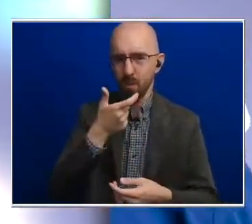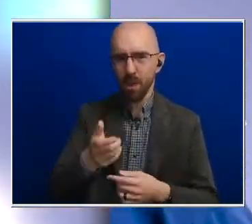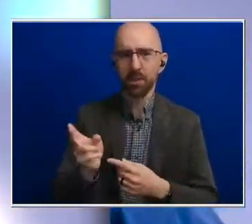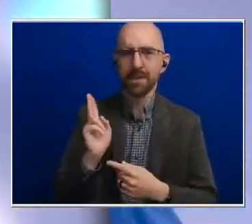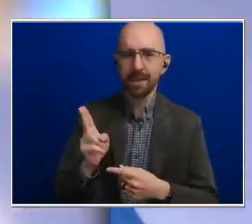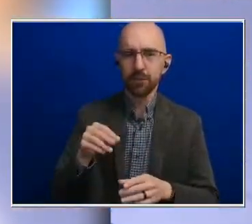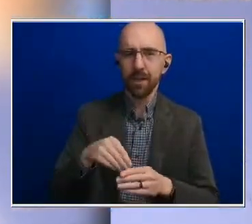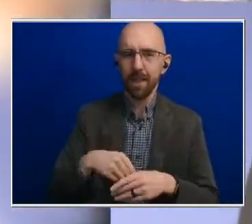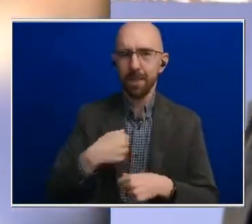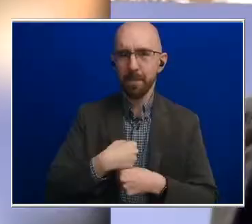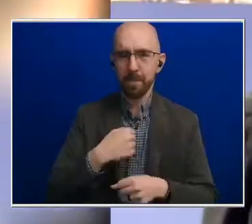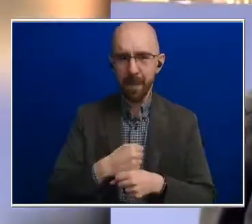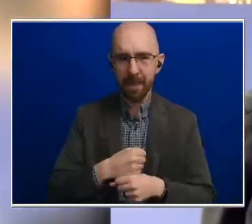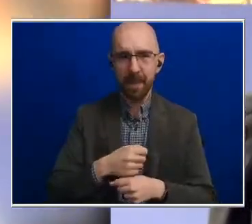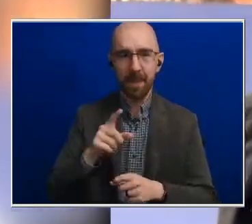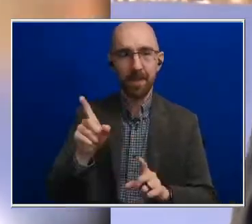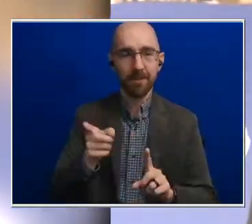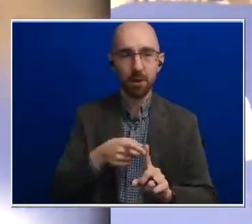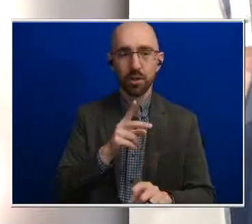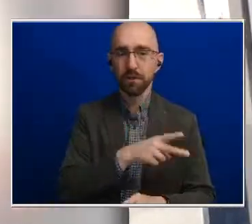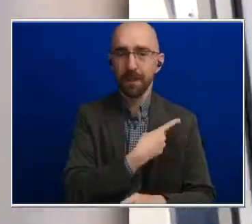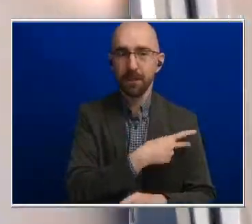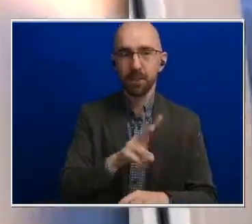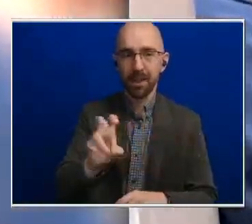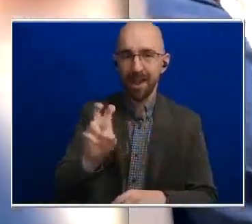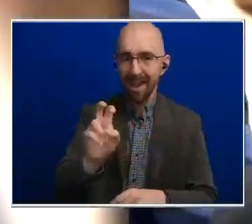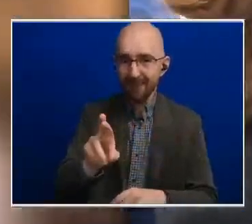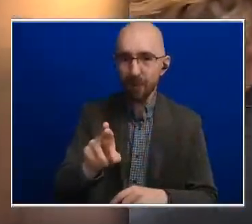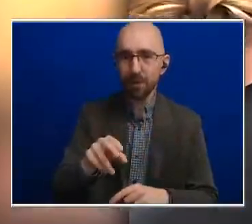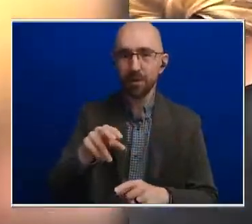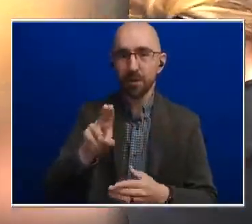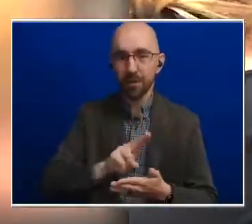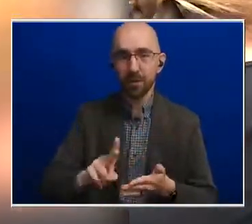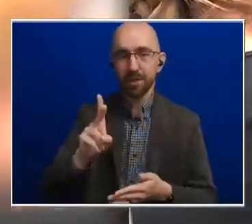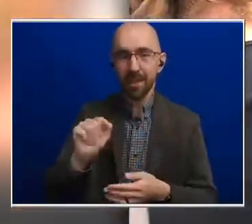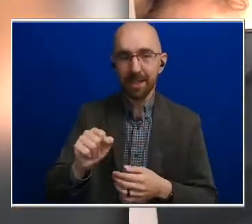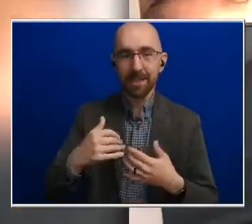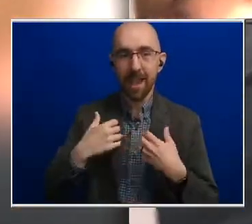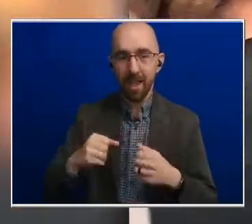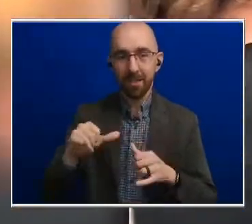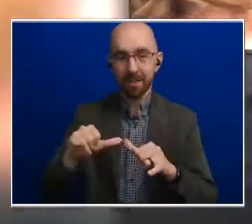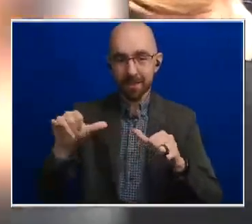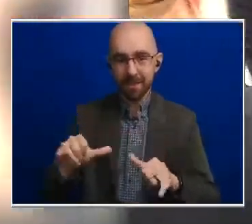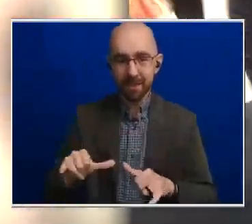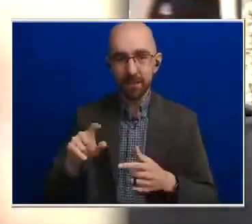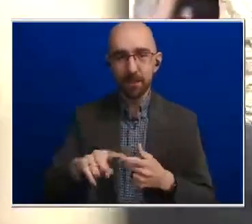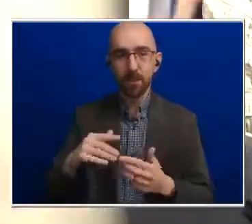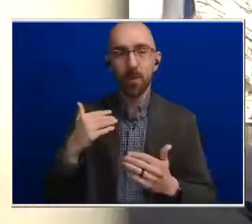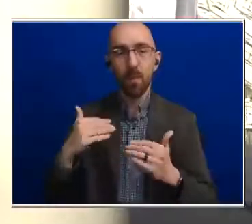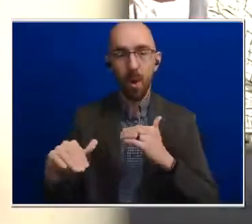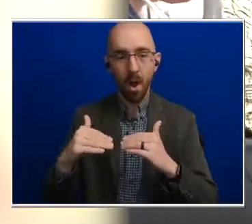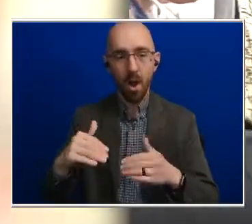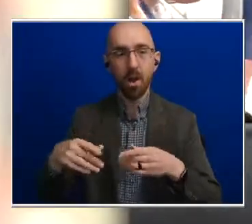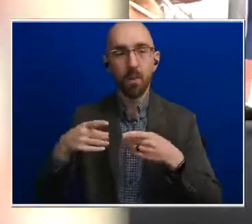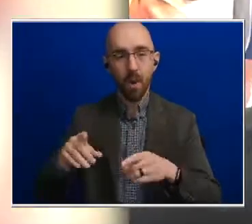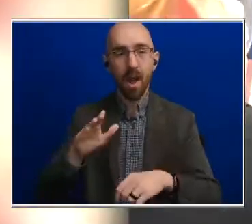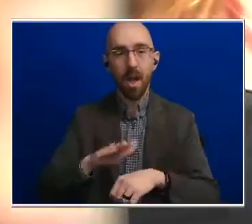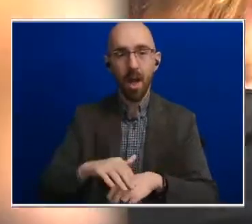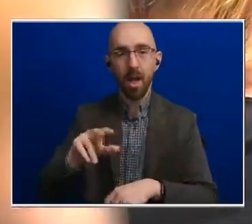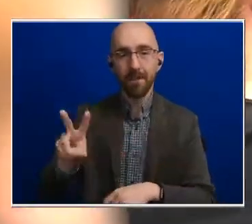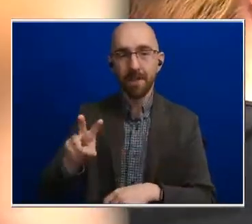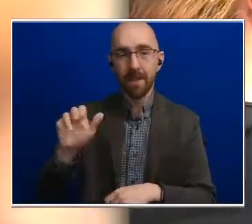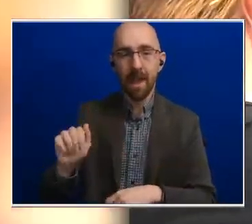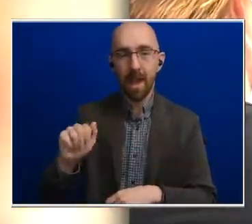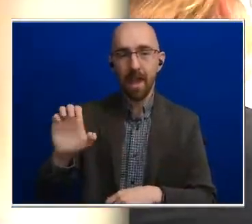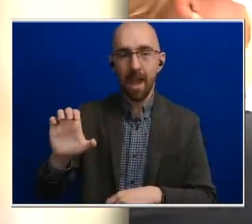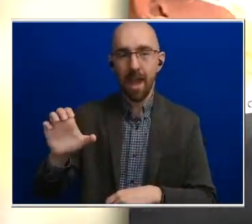the first patient ever at the University of Kansas Health System to walk while on VA ECMO, his